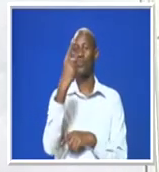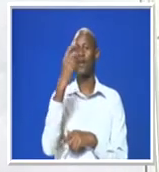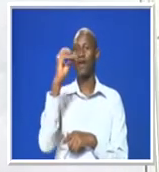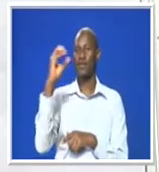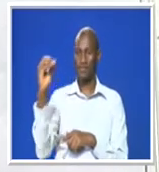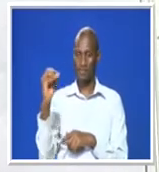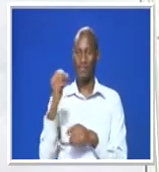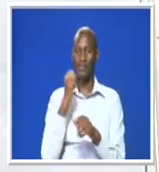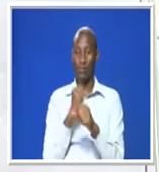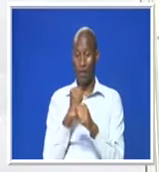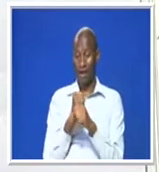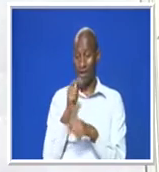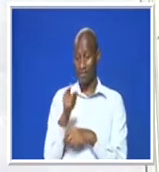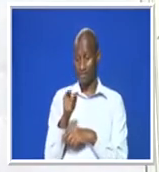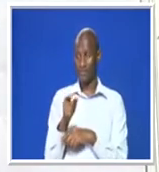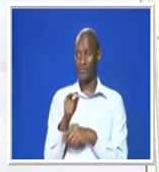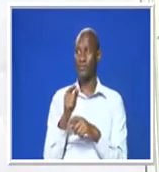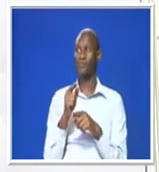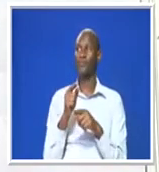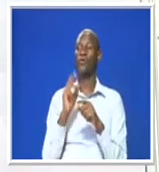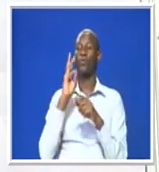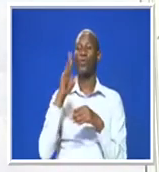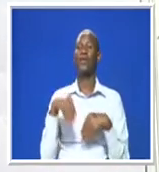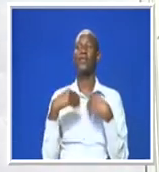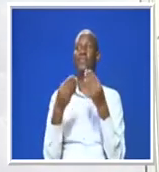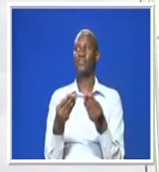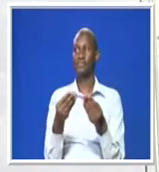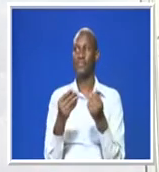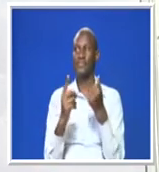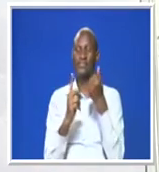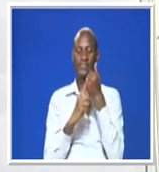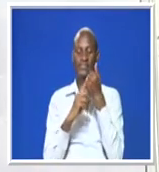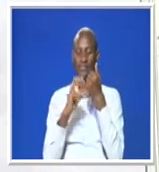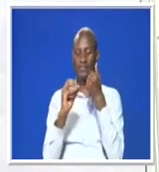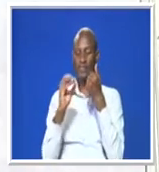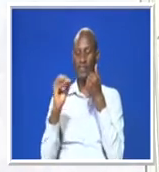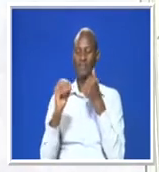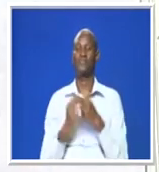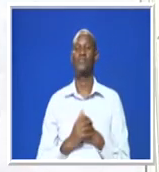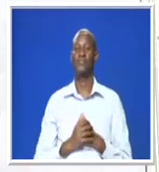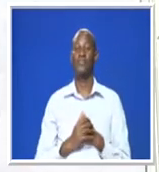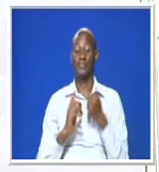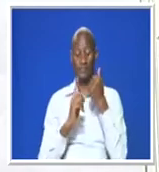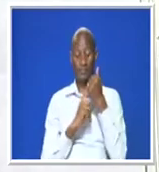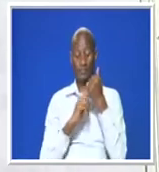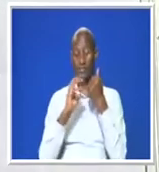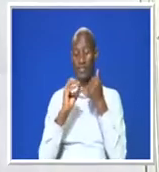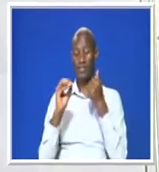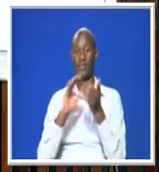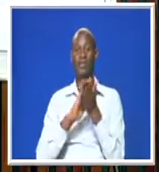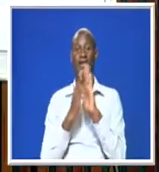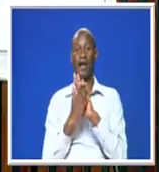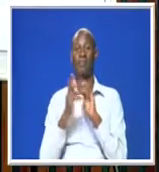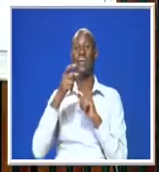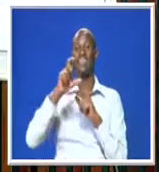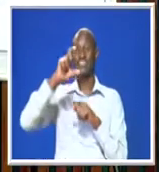and when we work out that, this will give us 600. So 600 becomes the